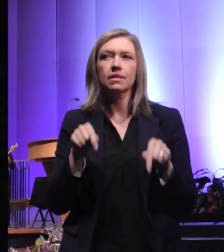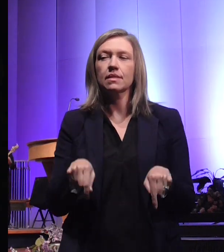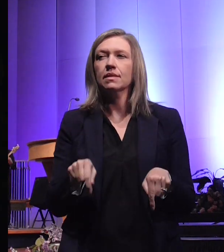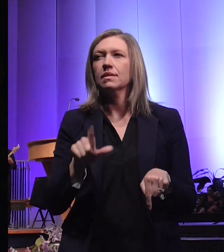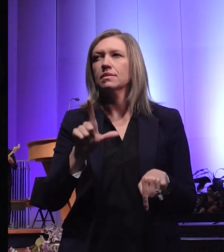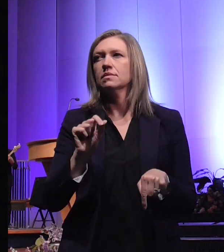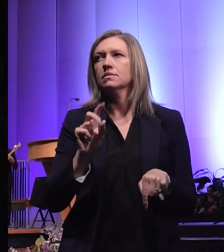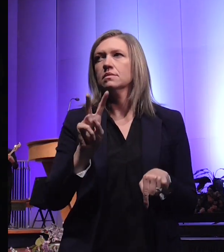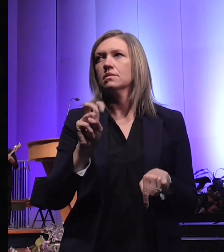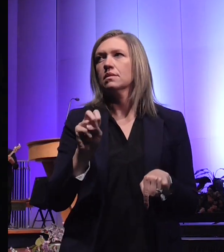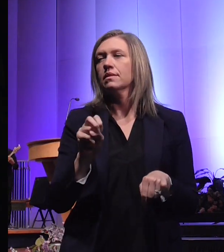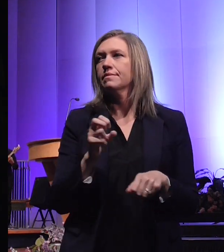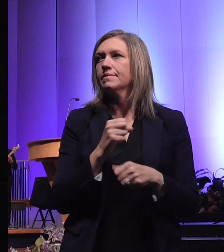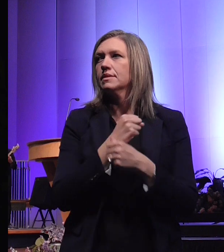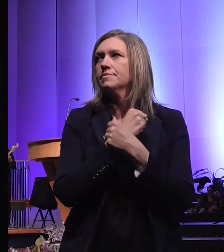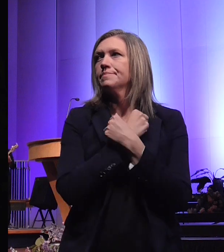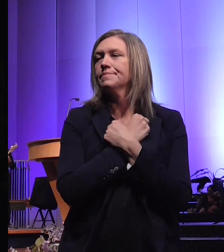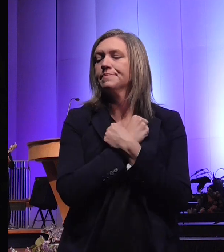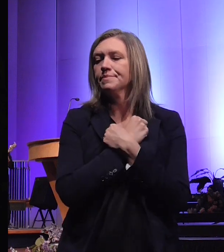this love.